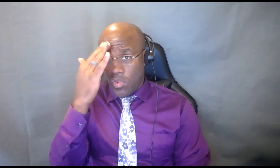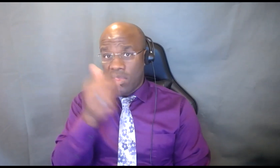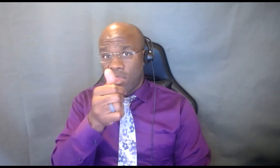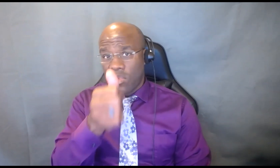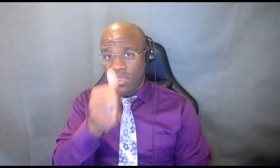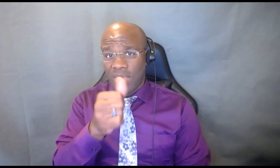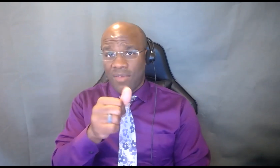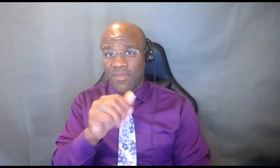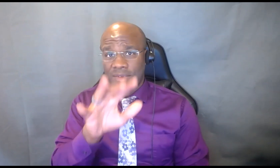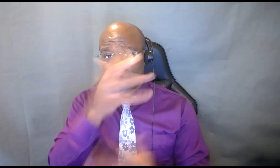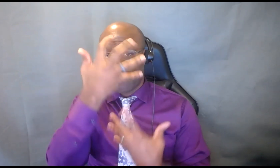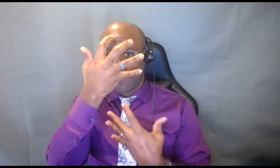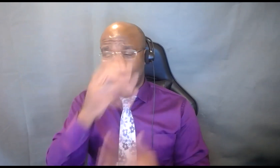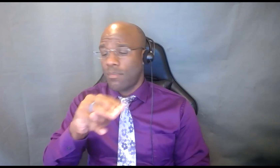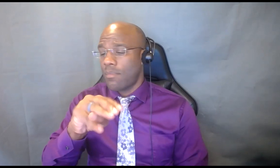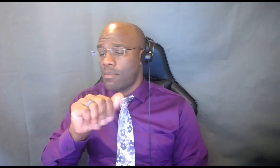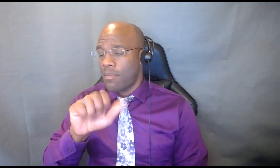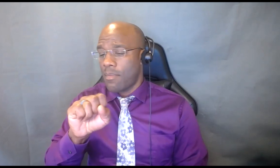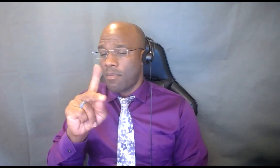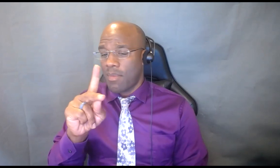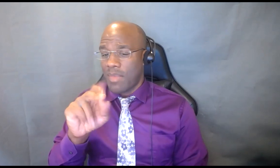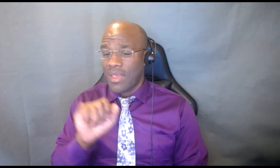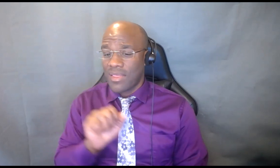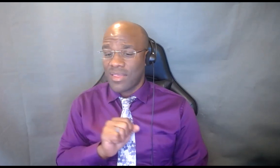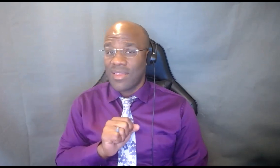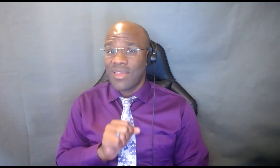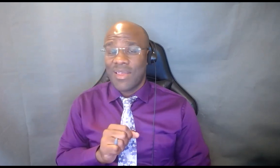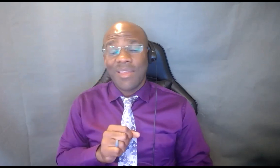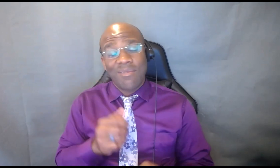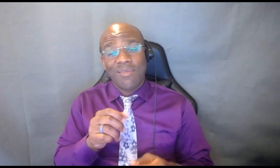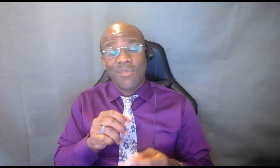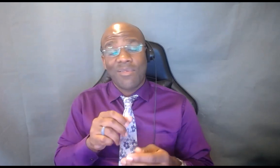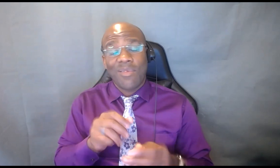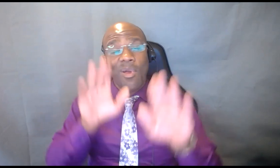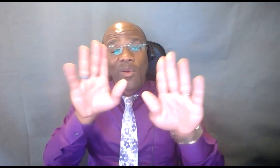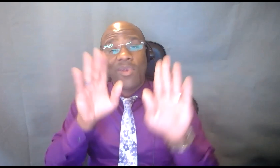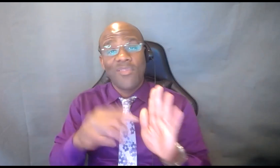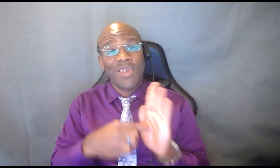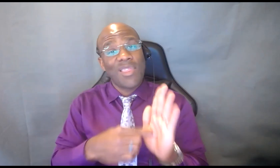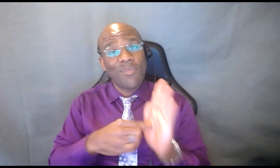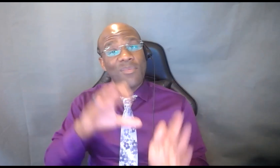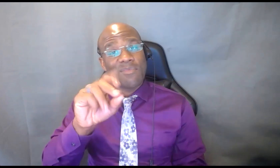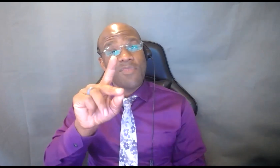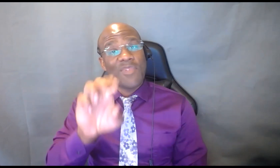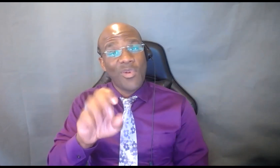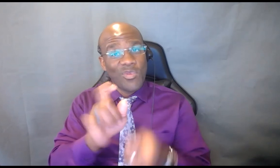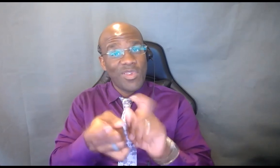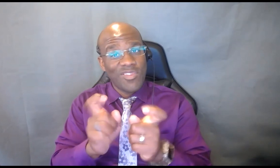is a great example of you knowing how to code switch. That is an amazing example of that.